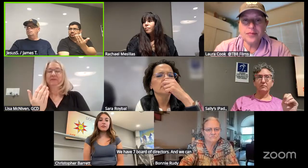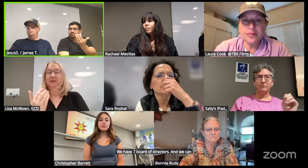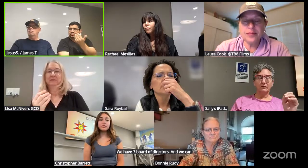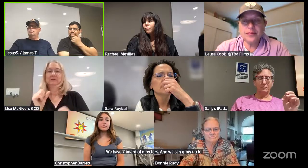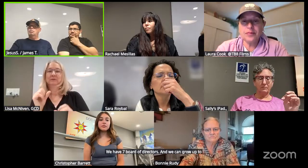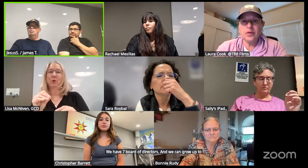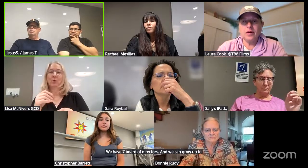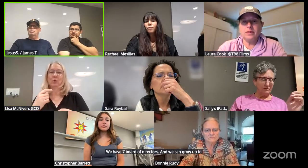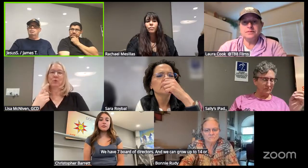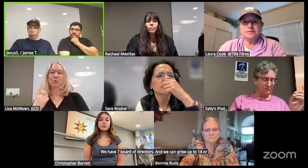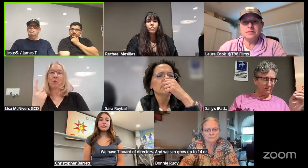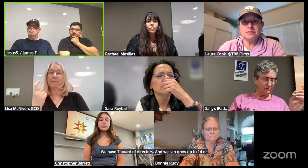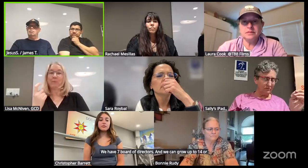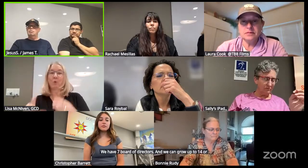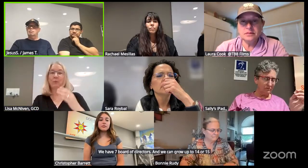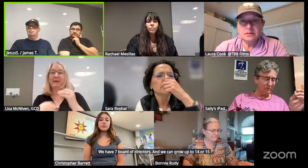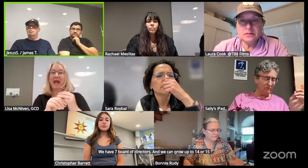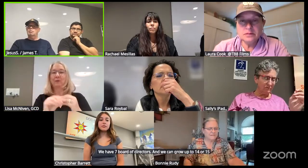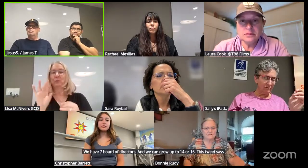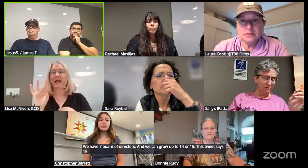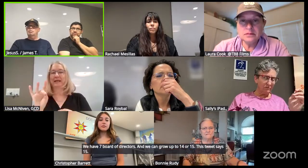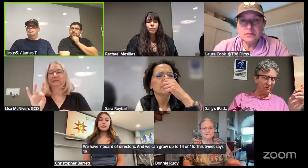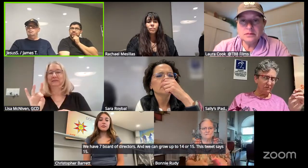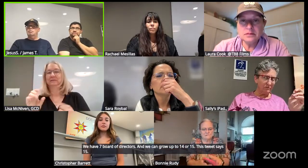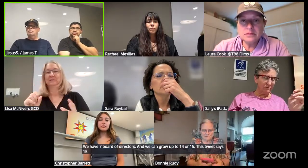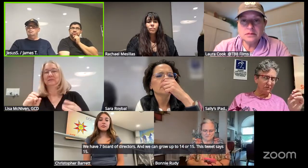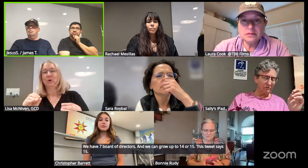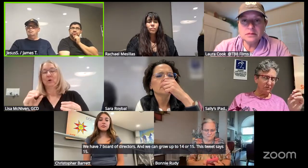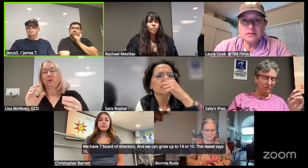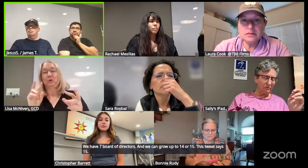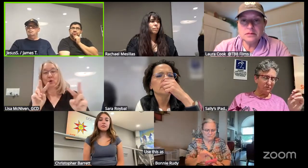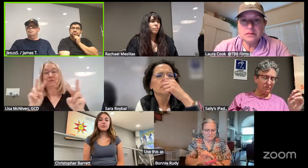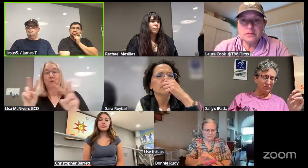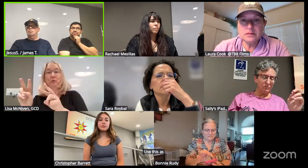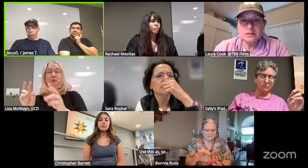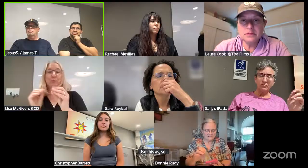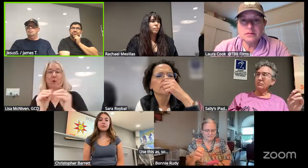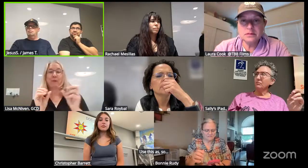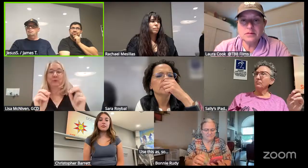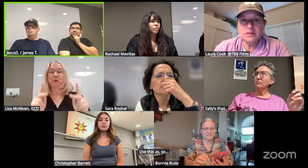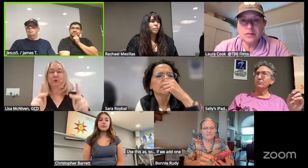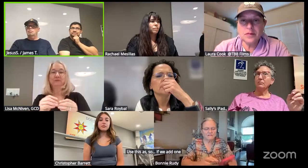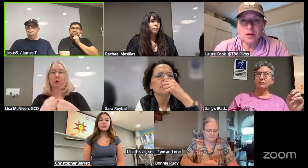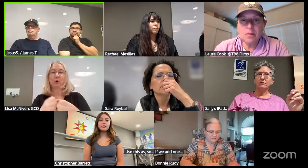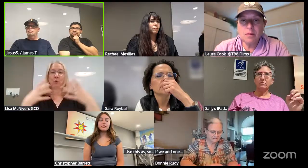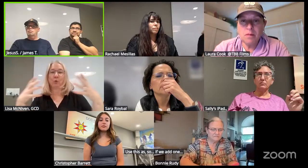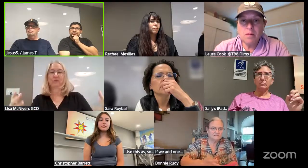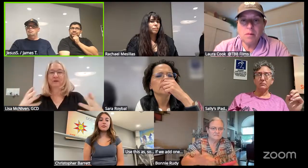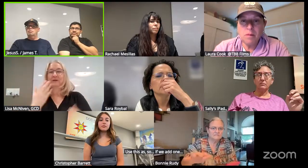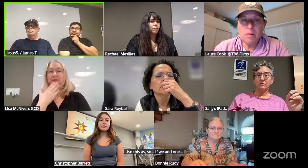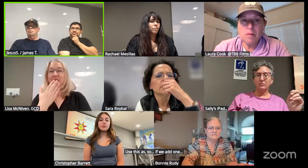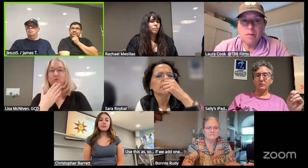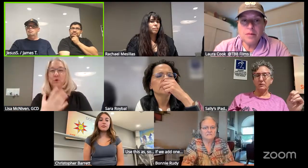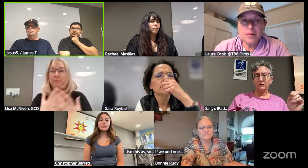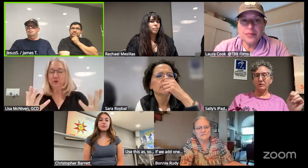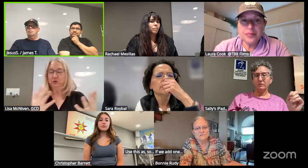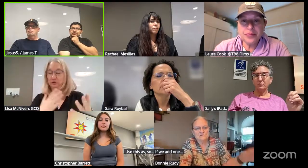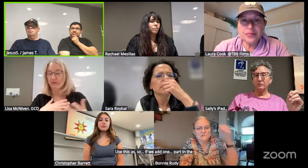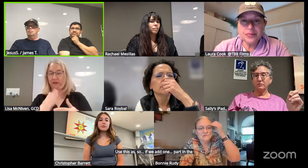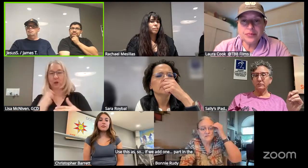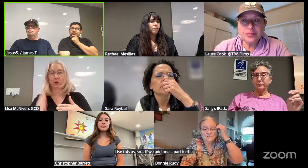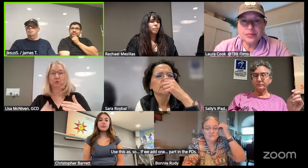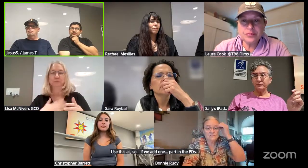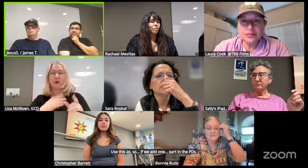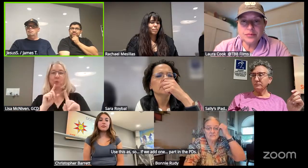or 15. This Teresa is 15. Lisa says so. If we add one more, it would be